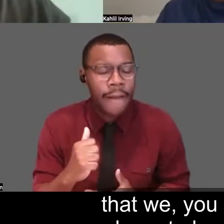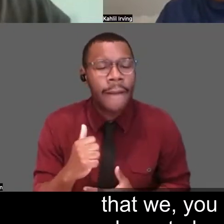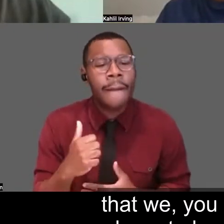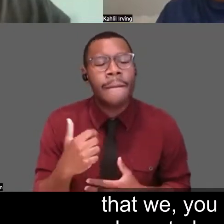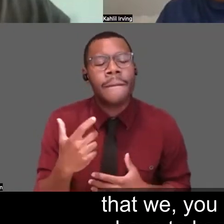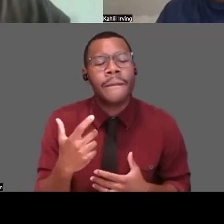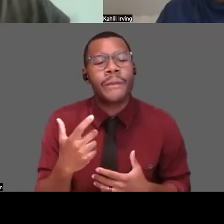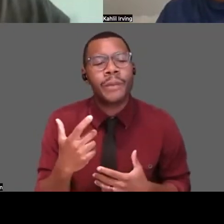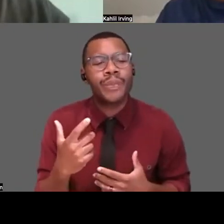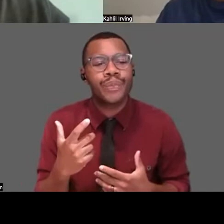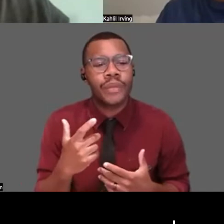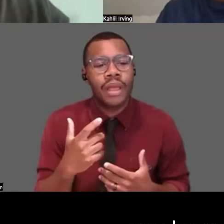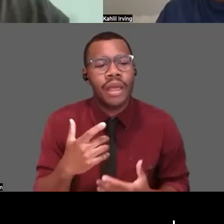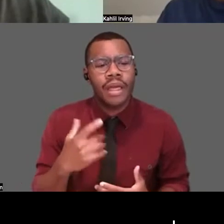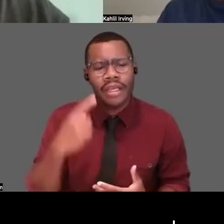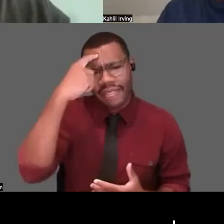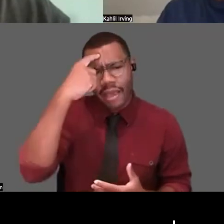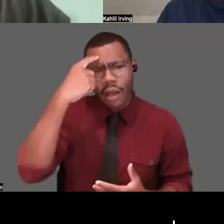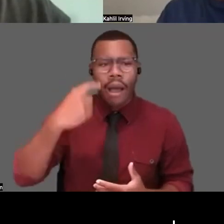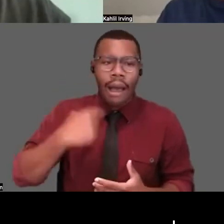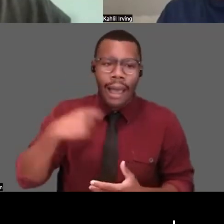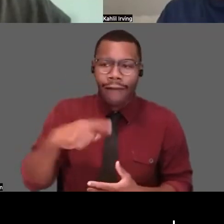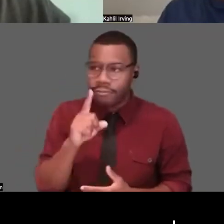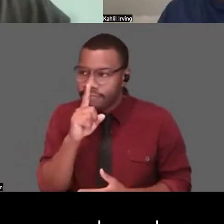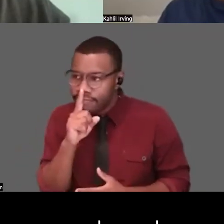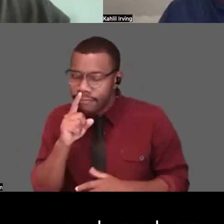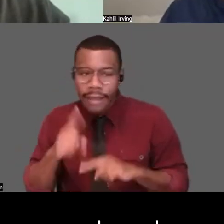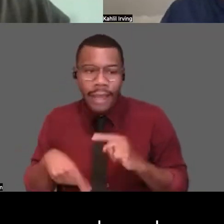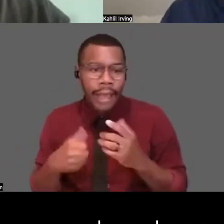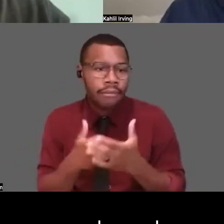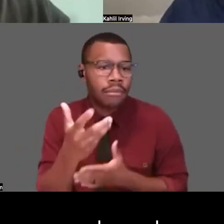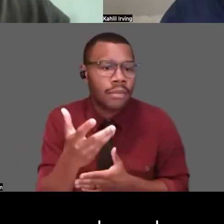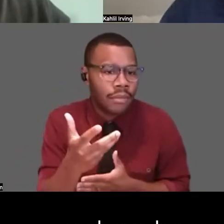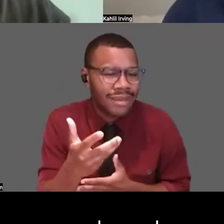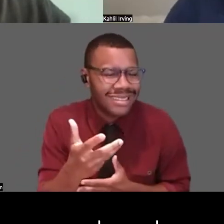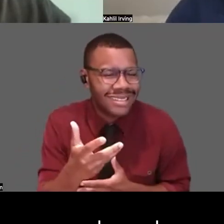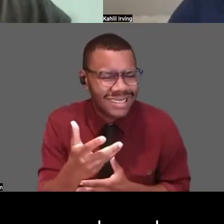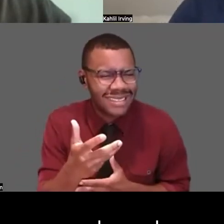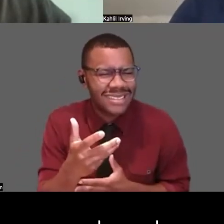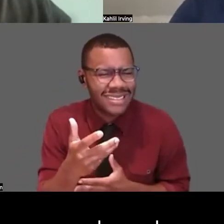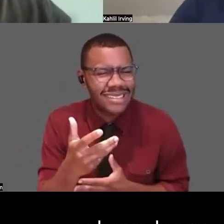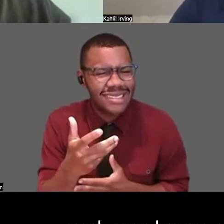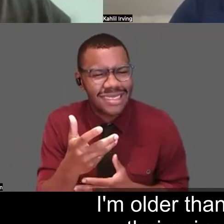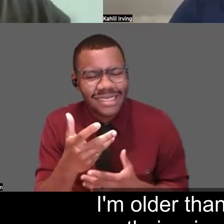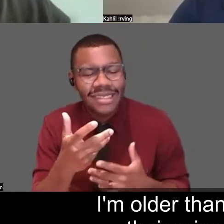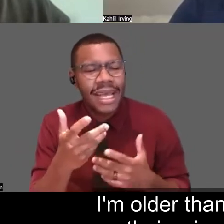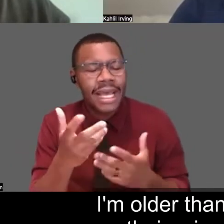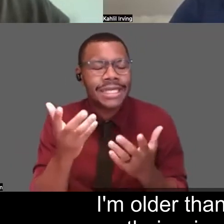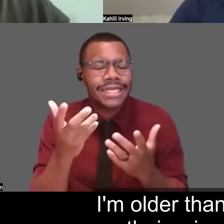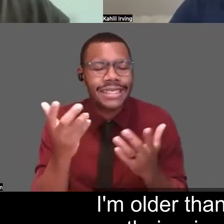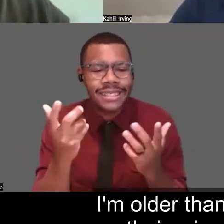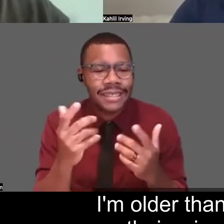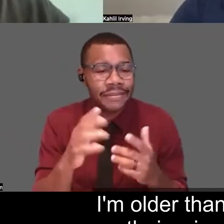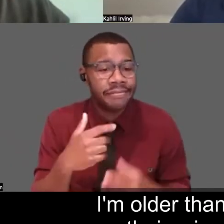we think we have to keep in our pockets, and whatever, and, conduct relations. Even I'm